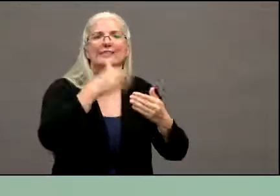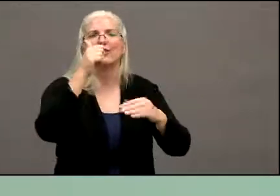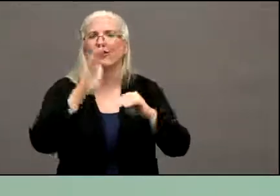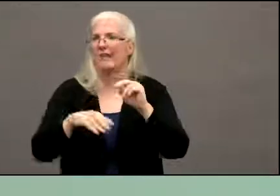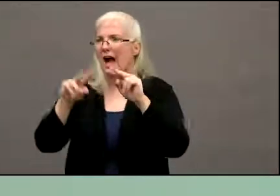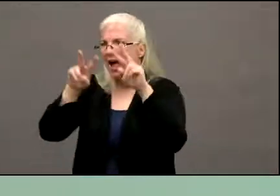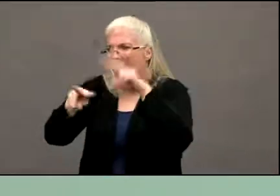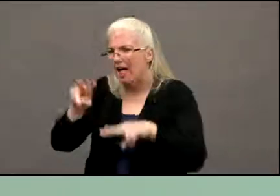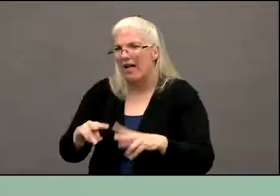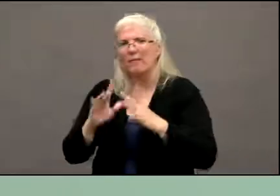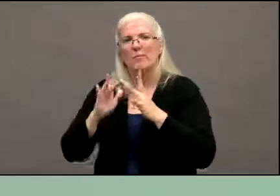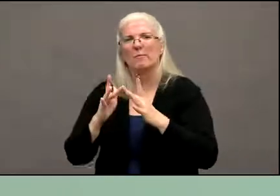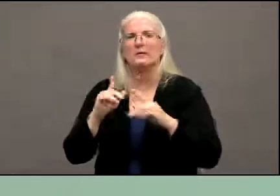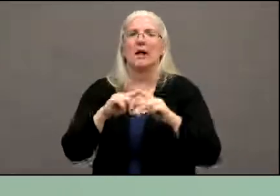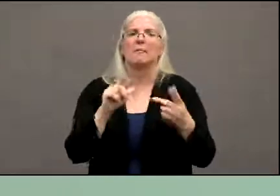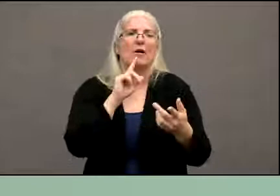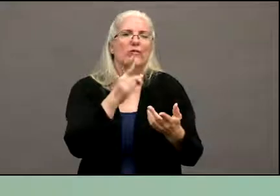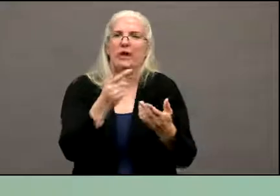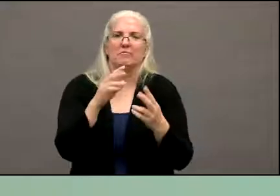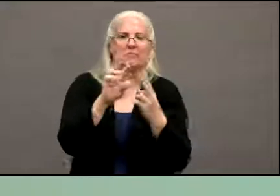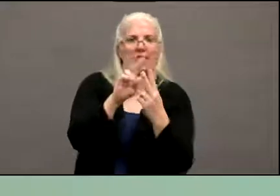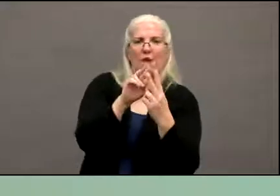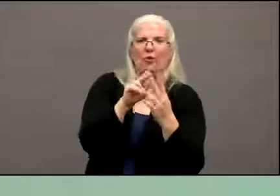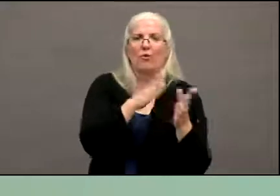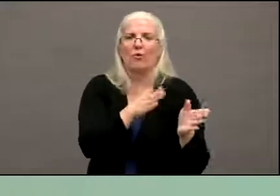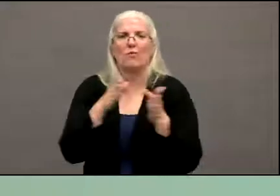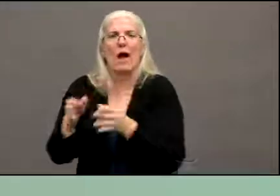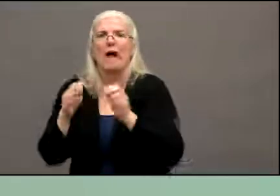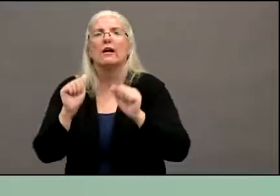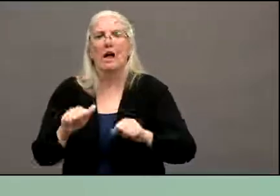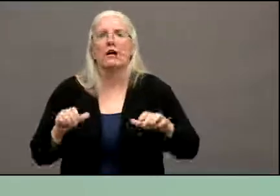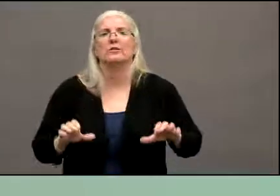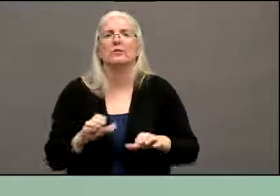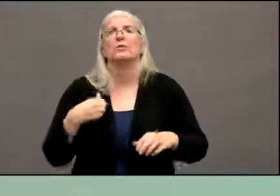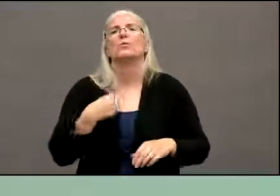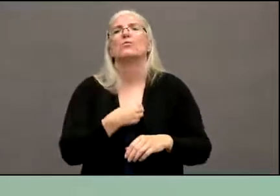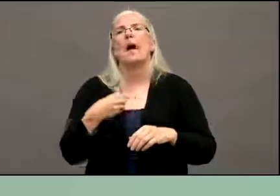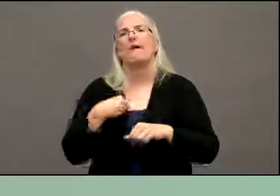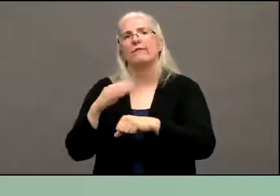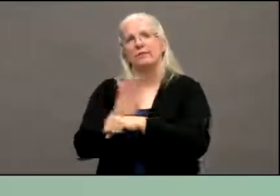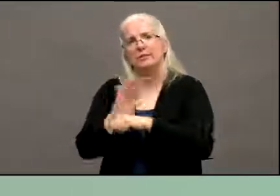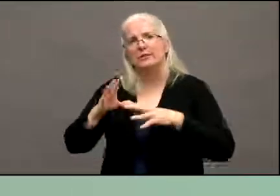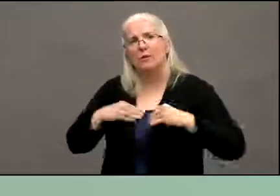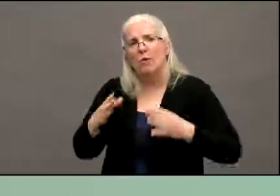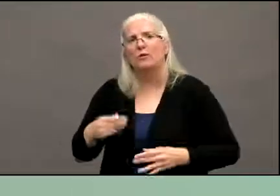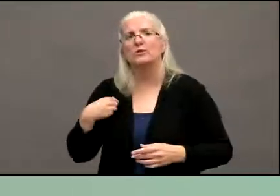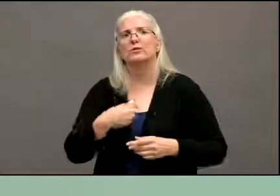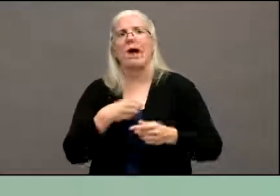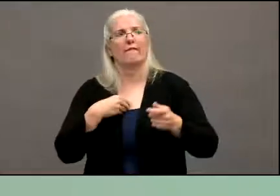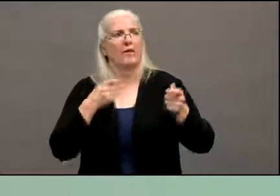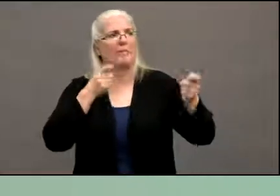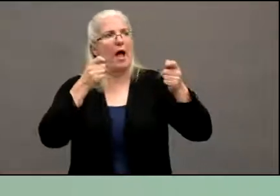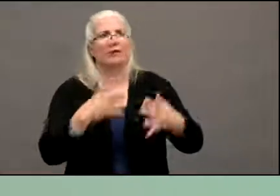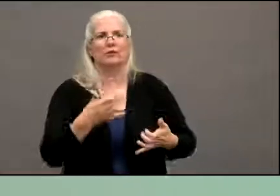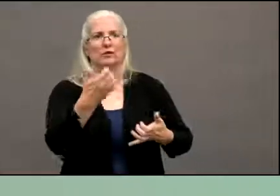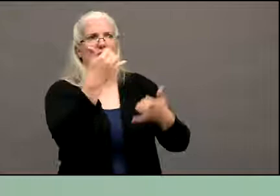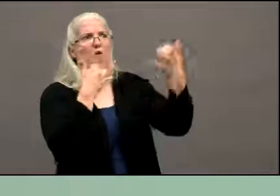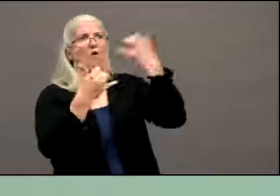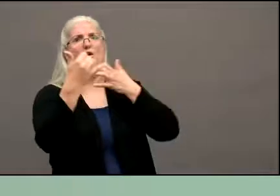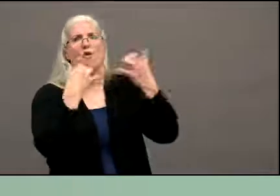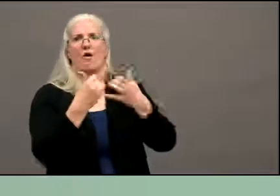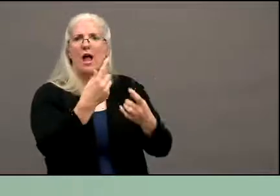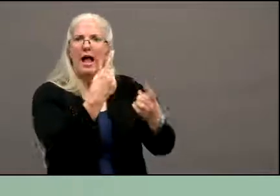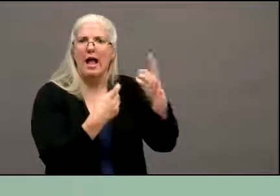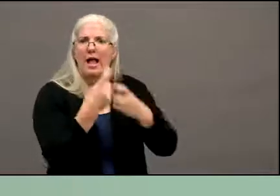business owners and managers and workers call in, and they're on our site at the same time they're on the